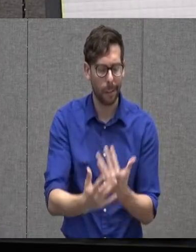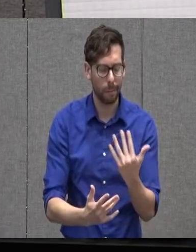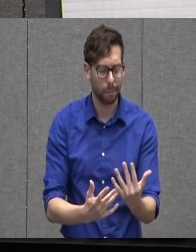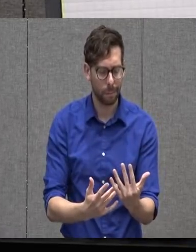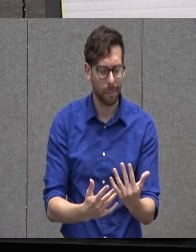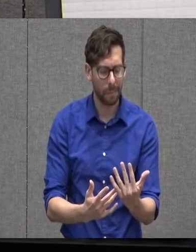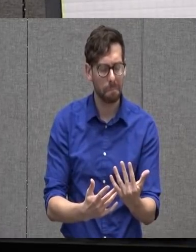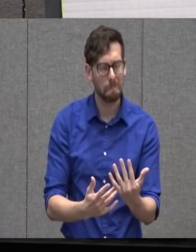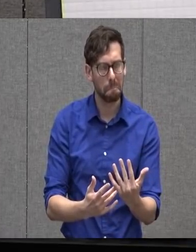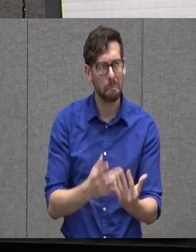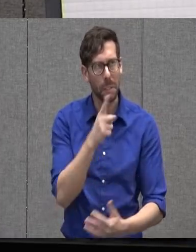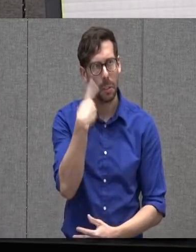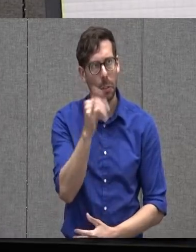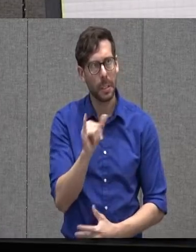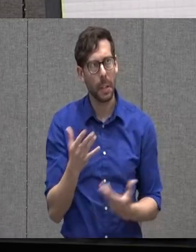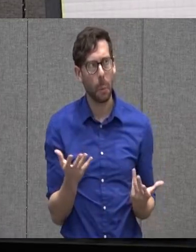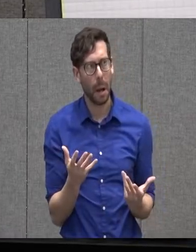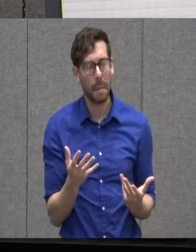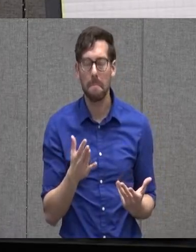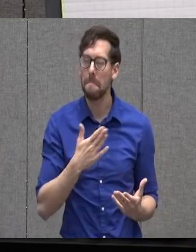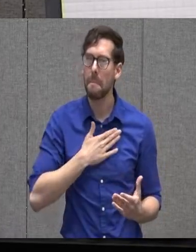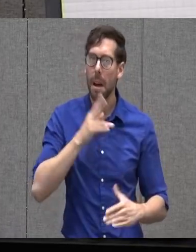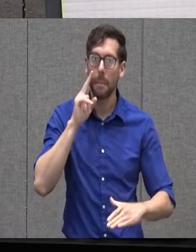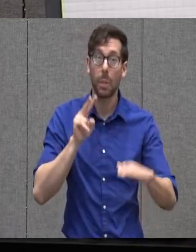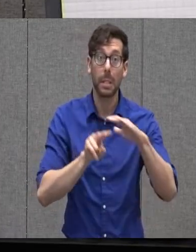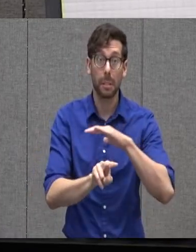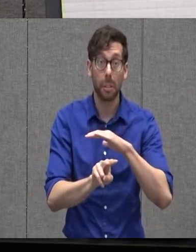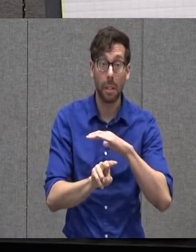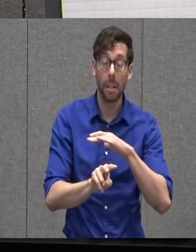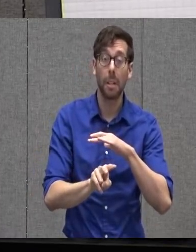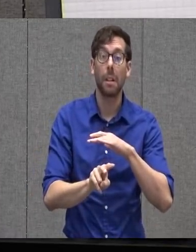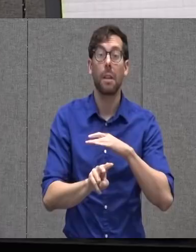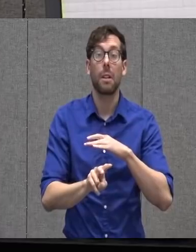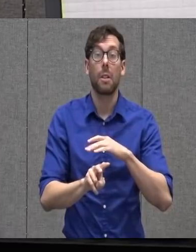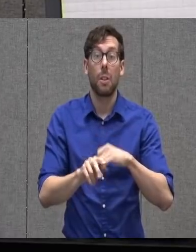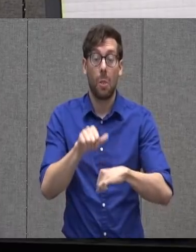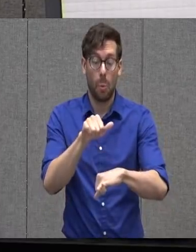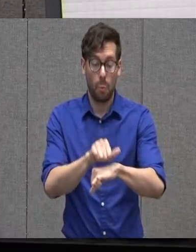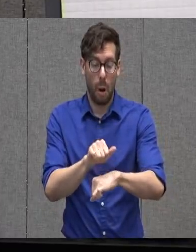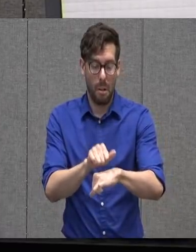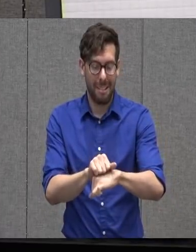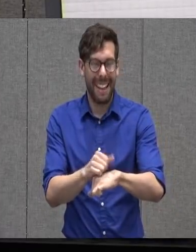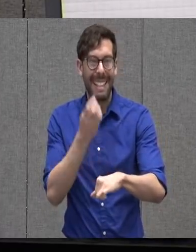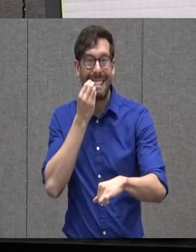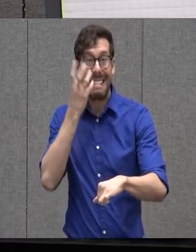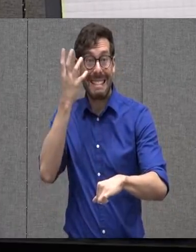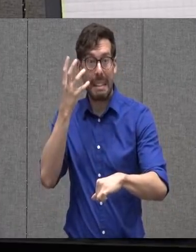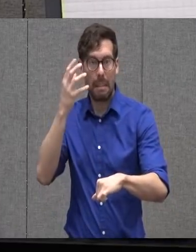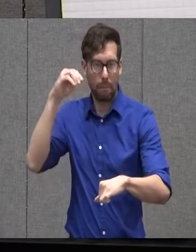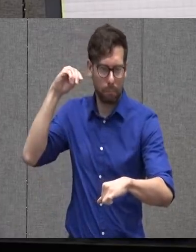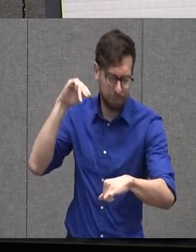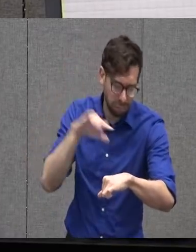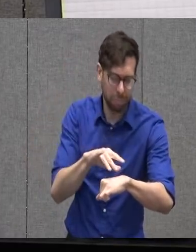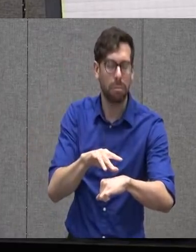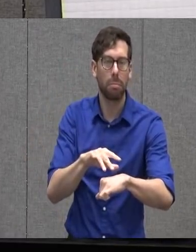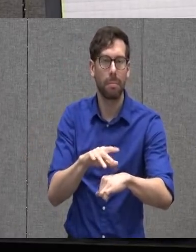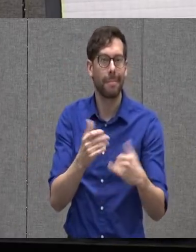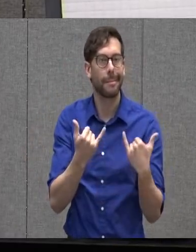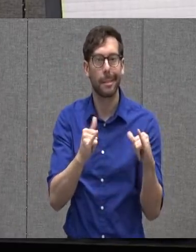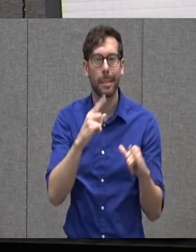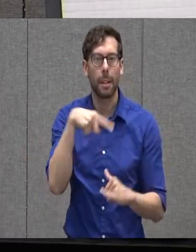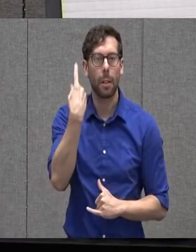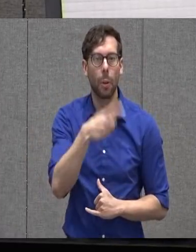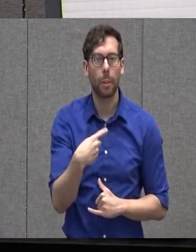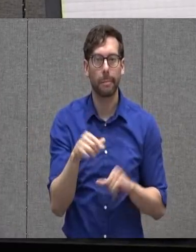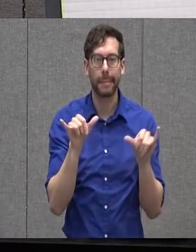rock, when we add heat to it, would still look like the rock that we started with. This one, I think, will